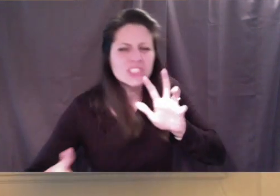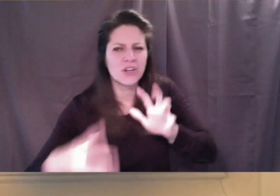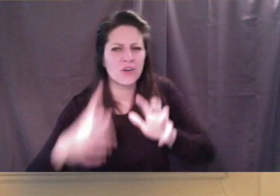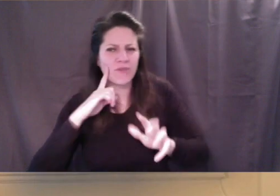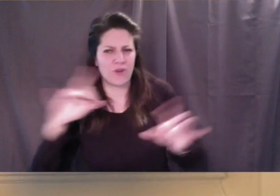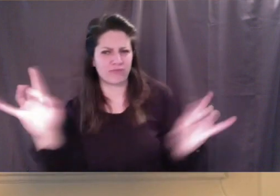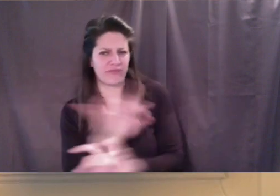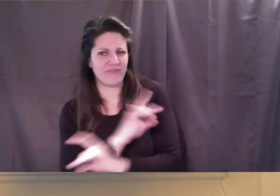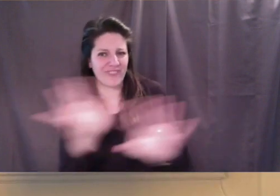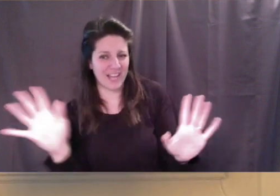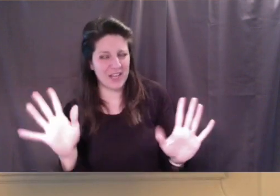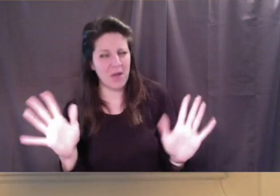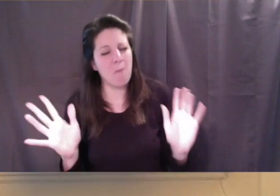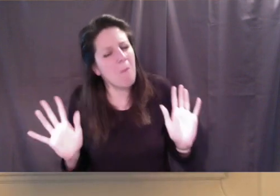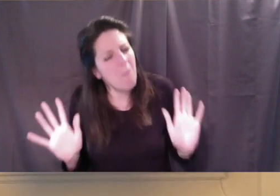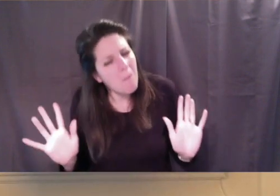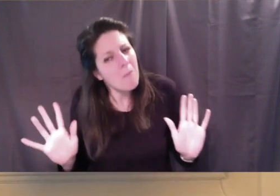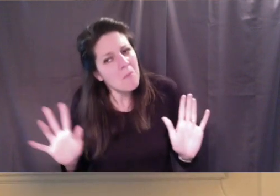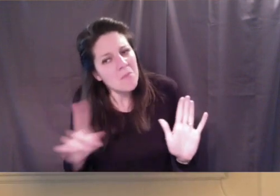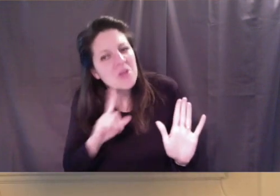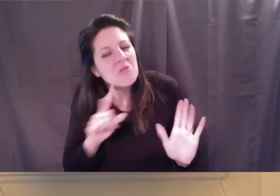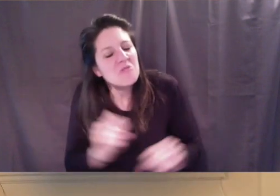hostility, and that's true. But